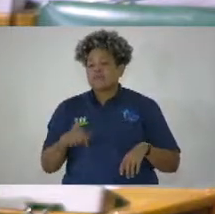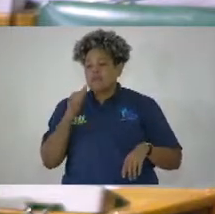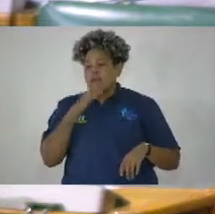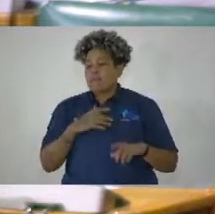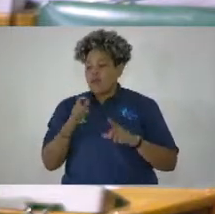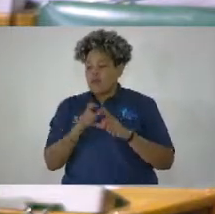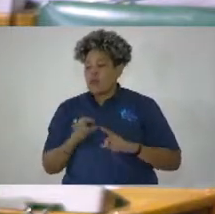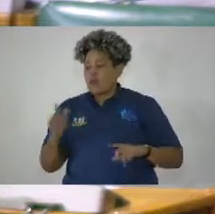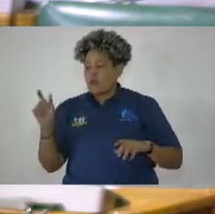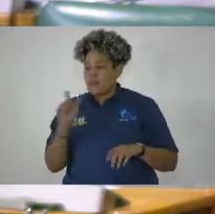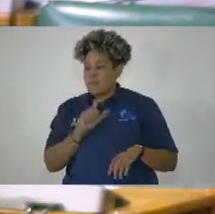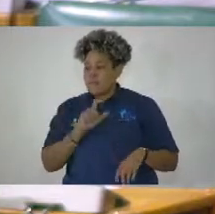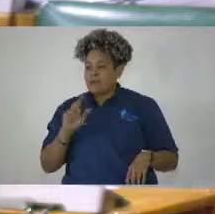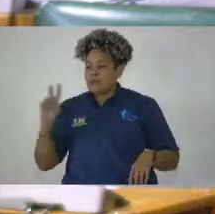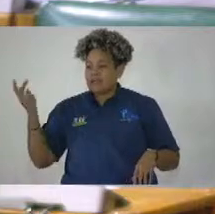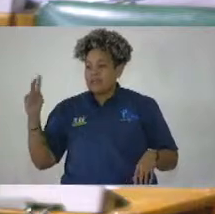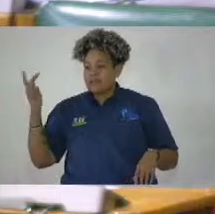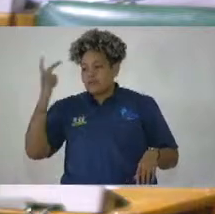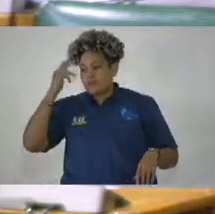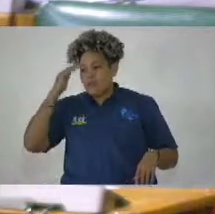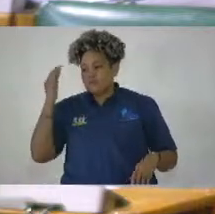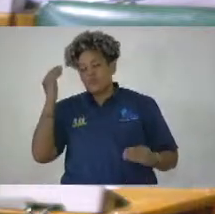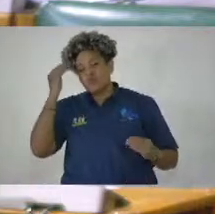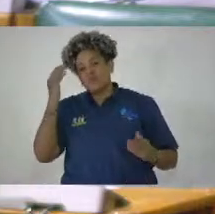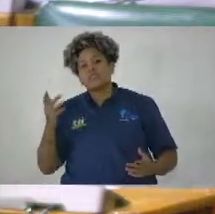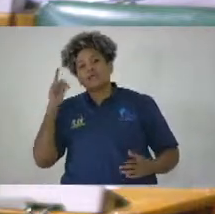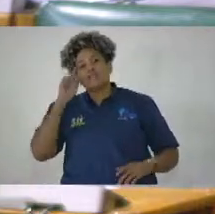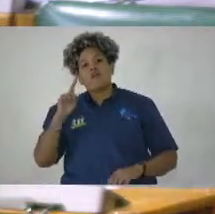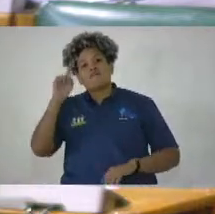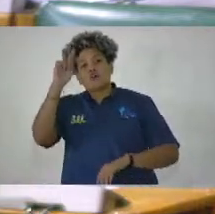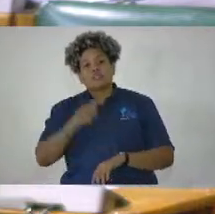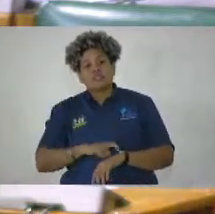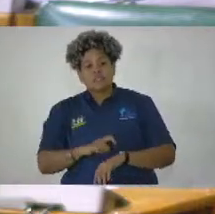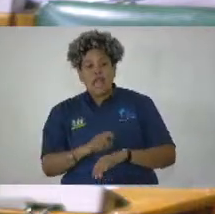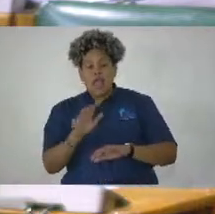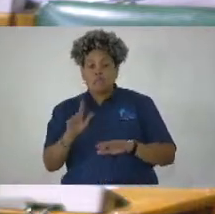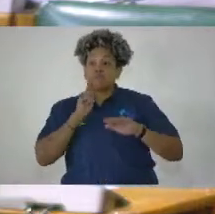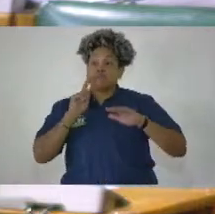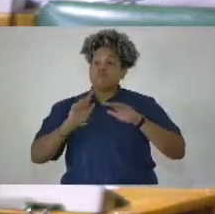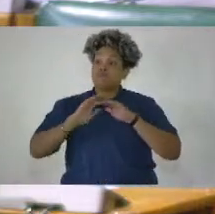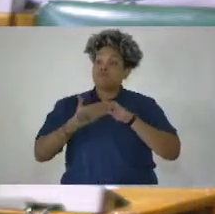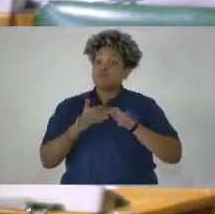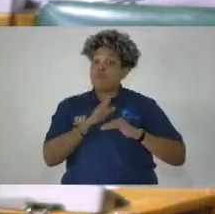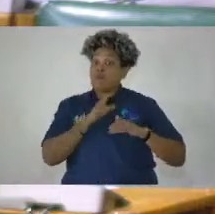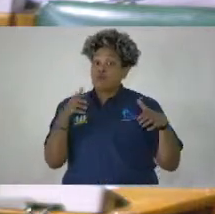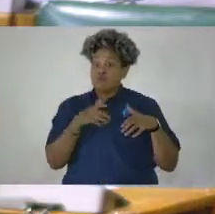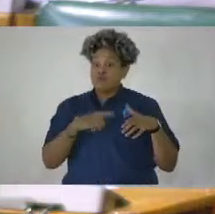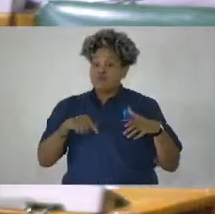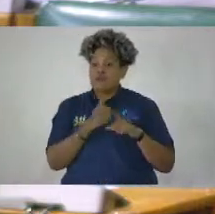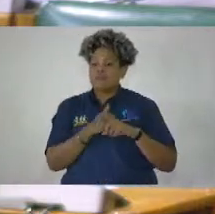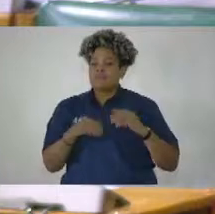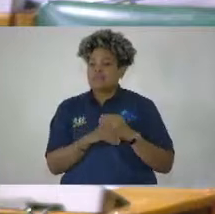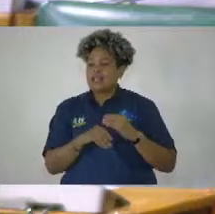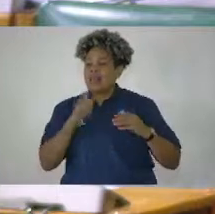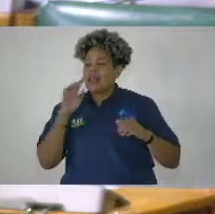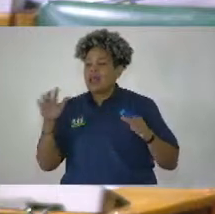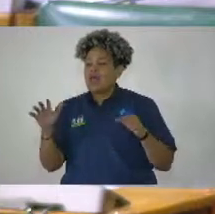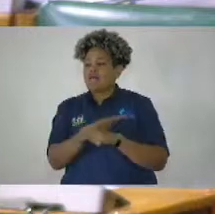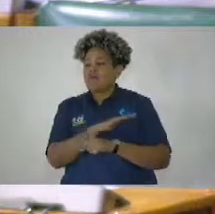this is the words of the Deputy Prime Minister, for the first time, the Jamaica Constabulary Force is at